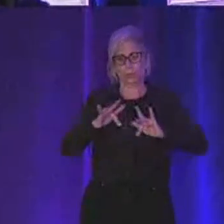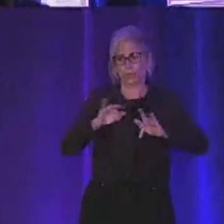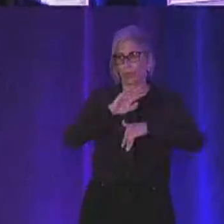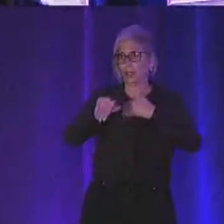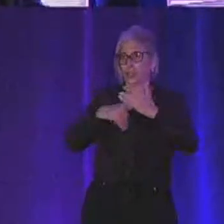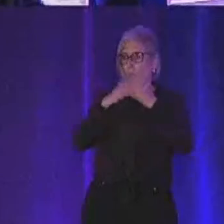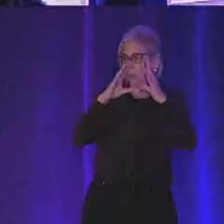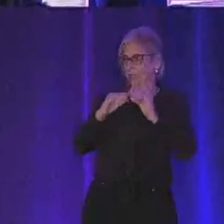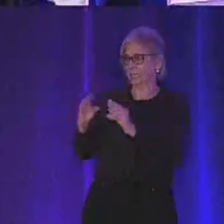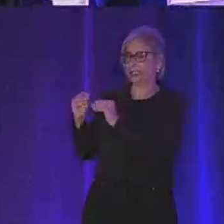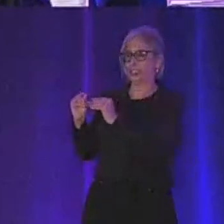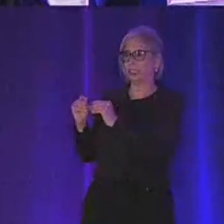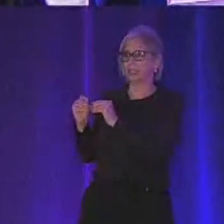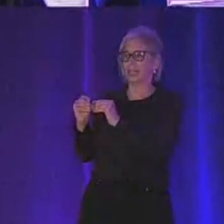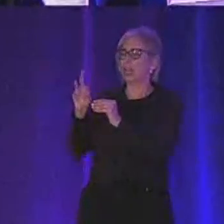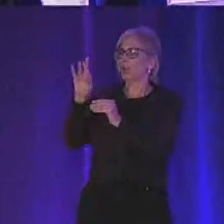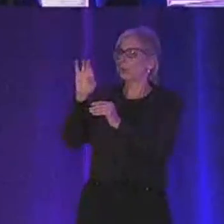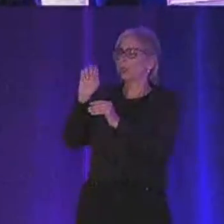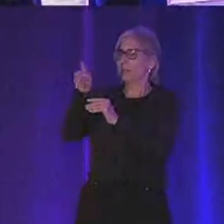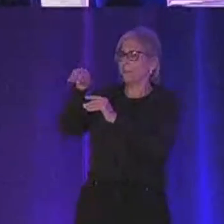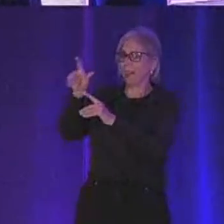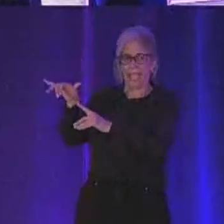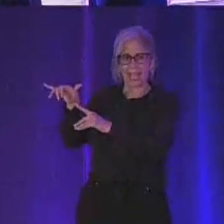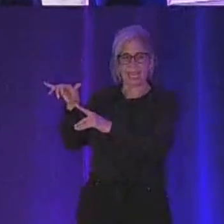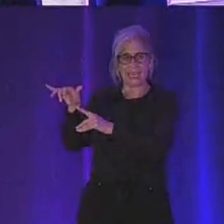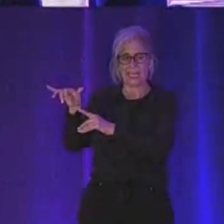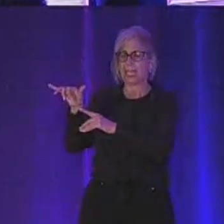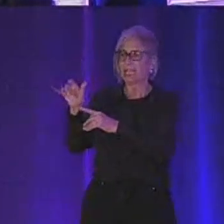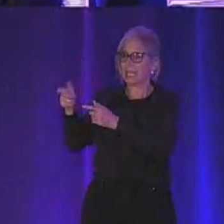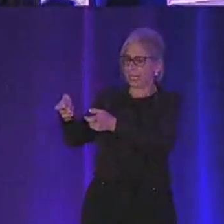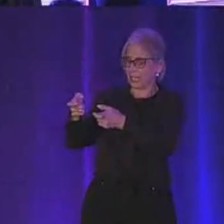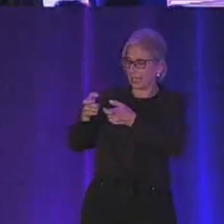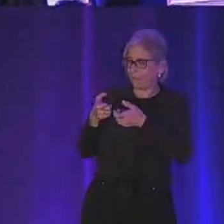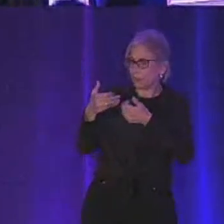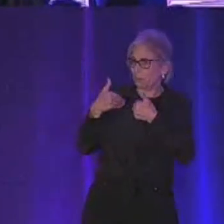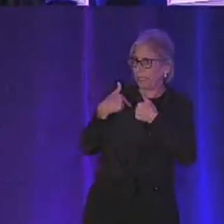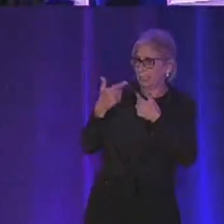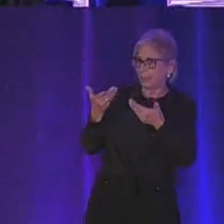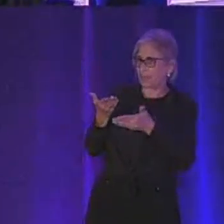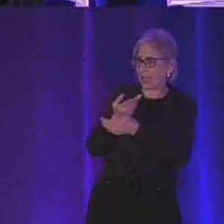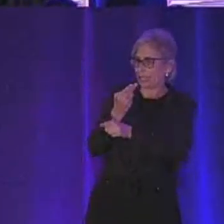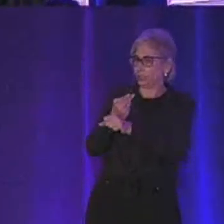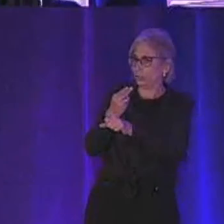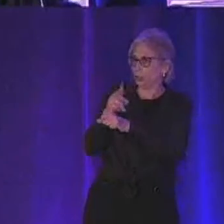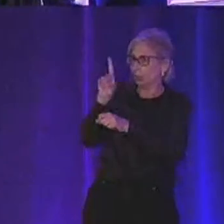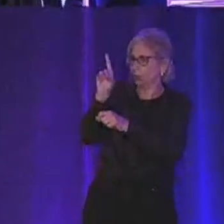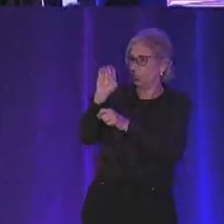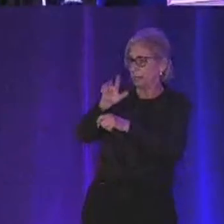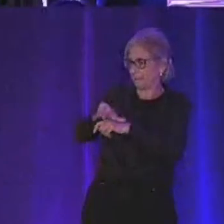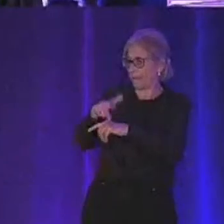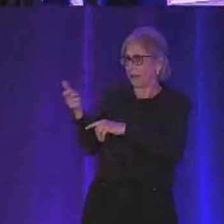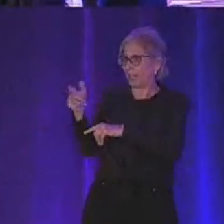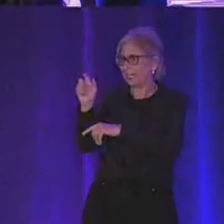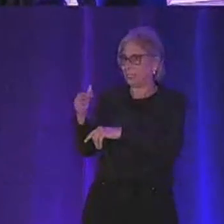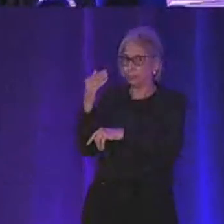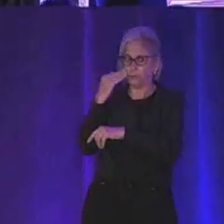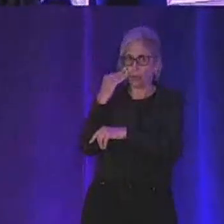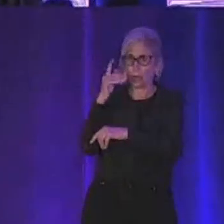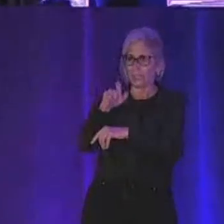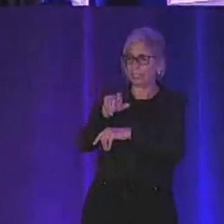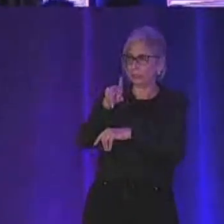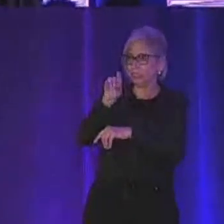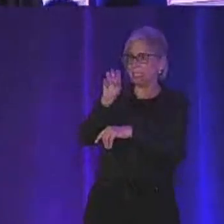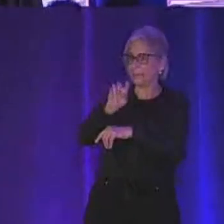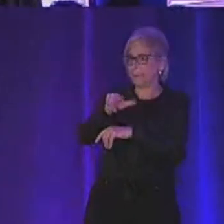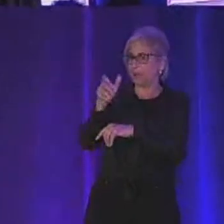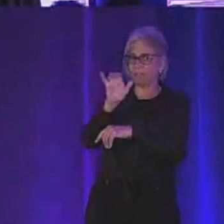session, and with Replay, it gives me something that I can use to debug. And God knows I need to debug this. So we started